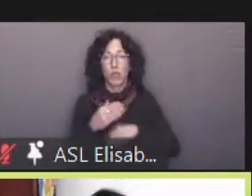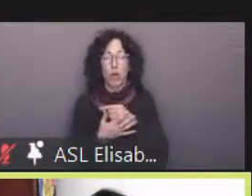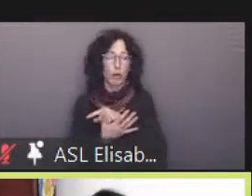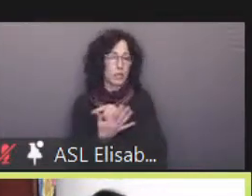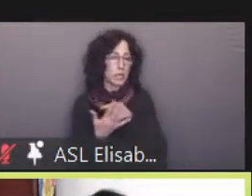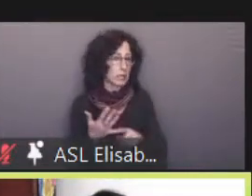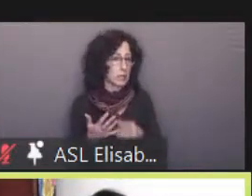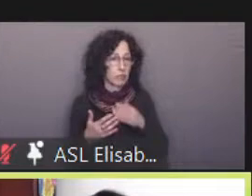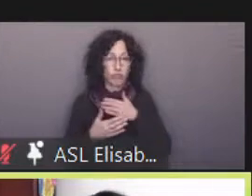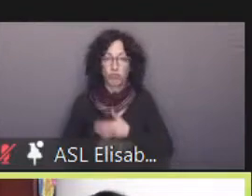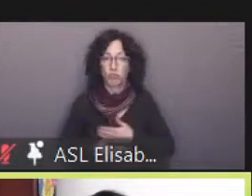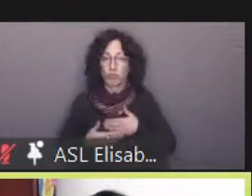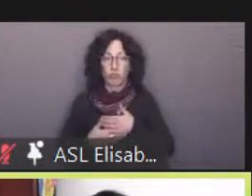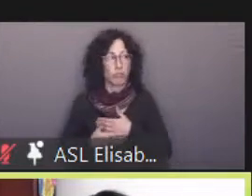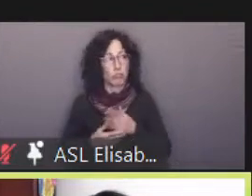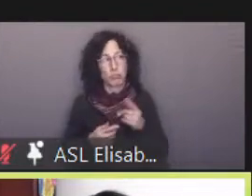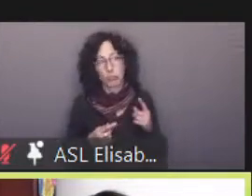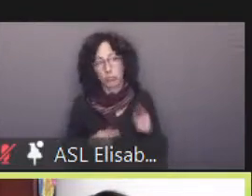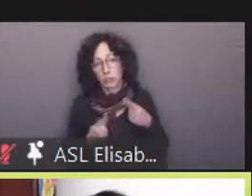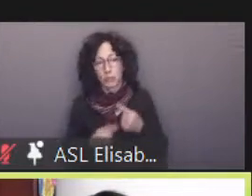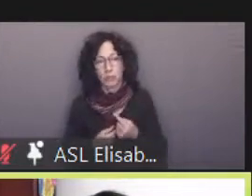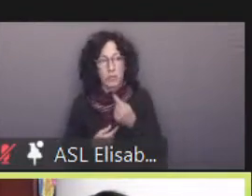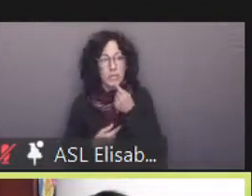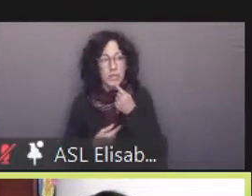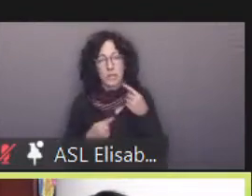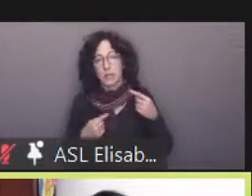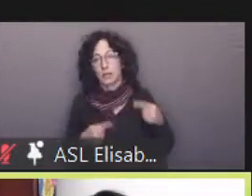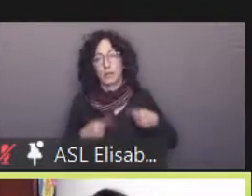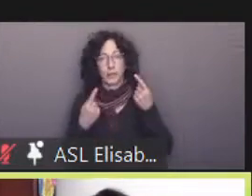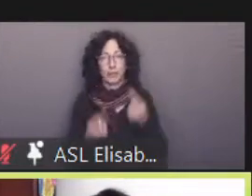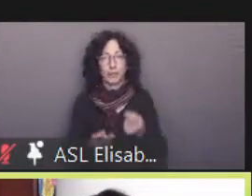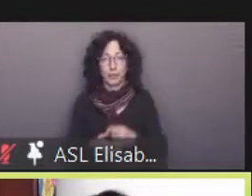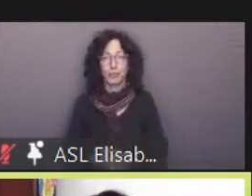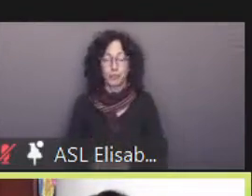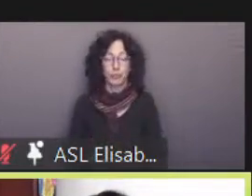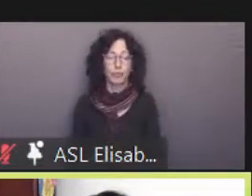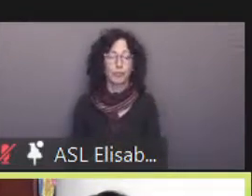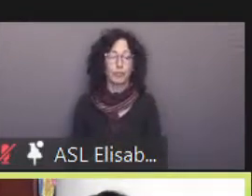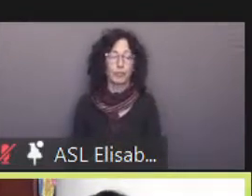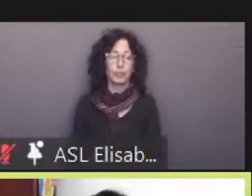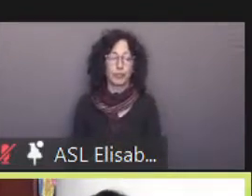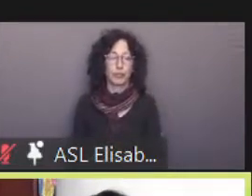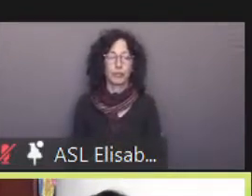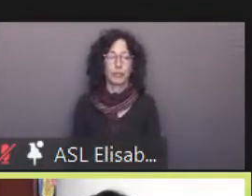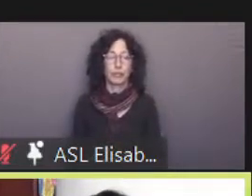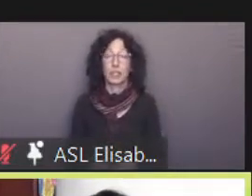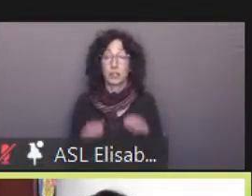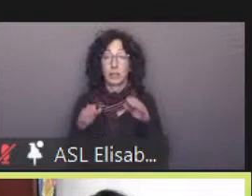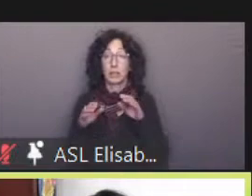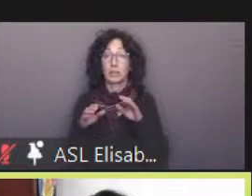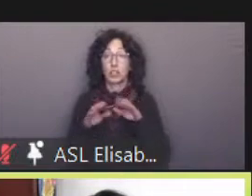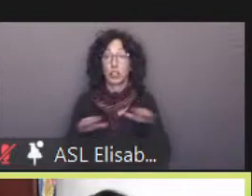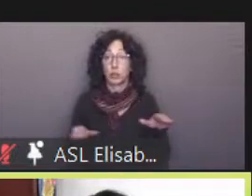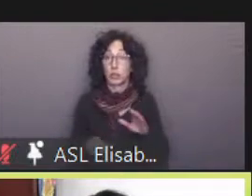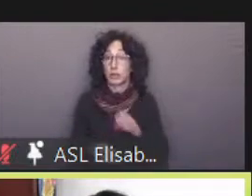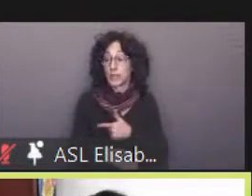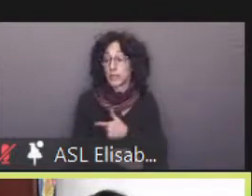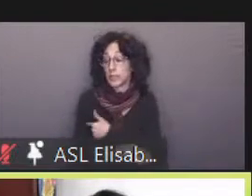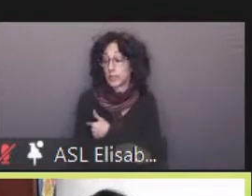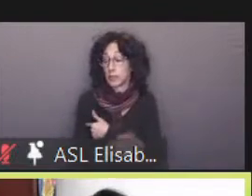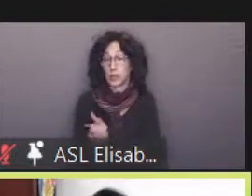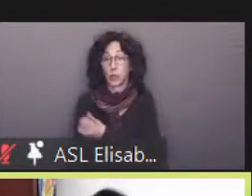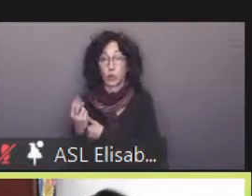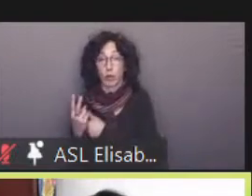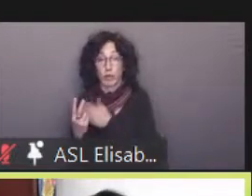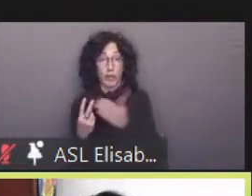we miss being able to do with each other. Vaccines for children and youth age 12 to